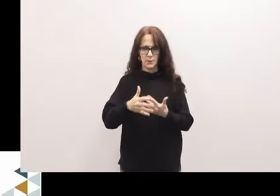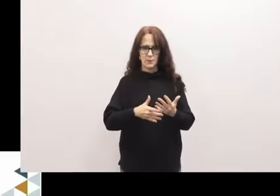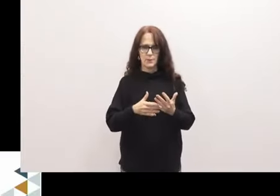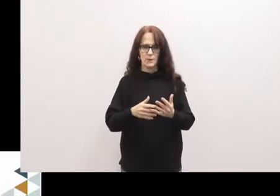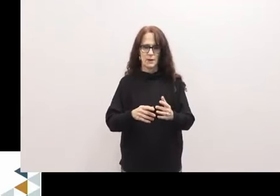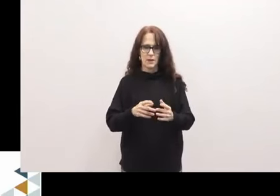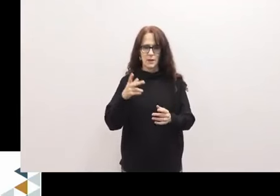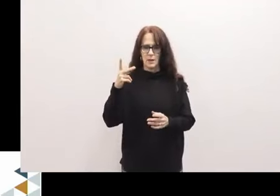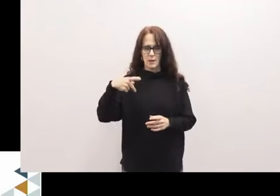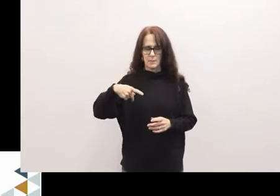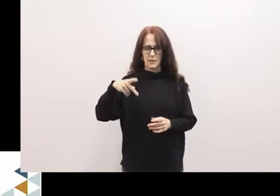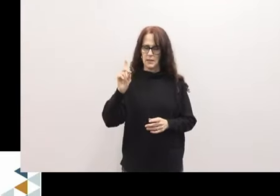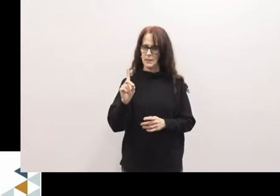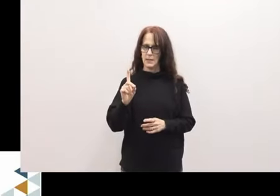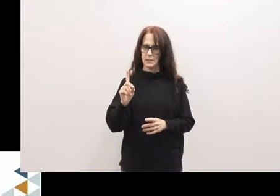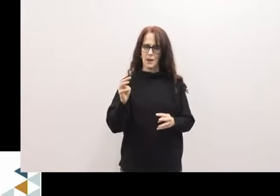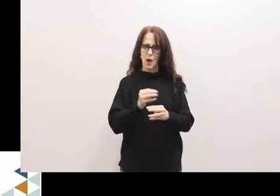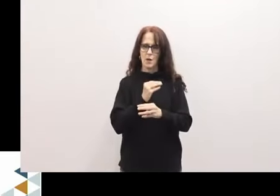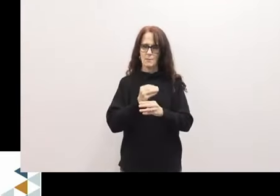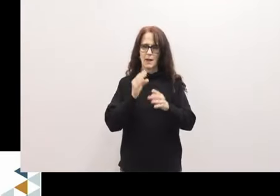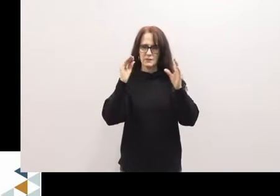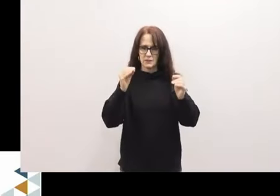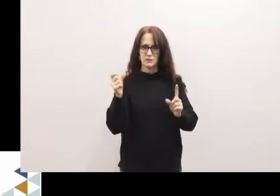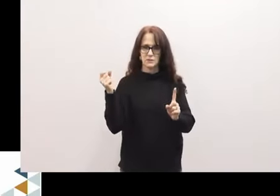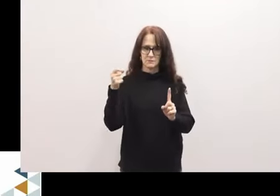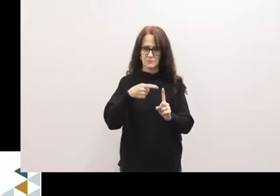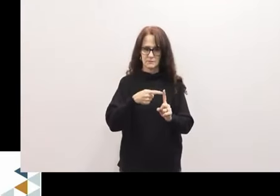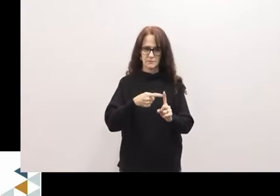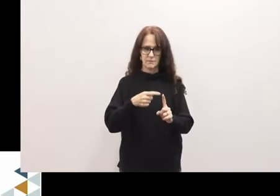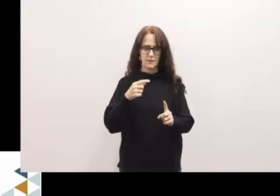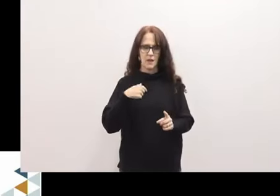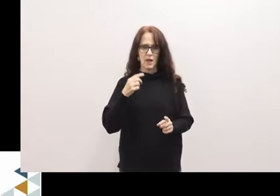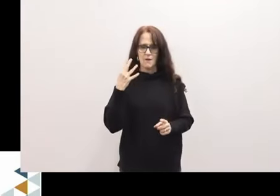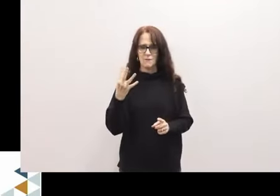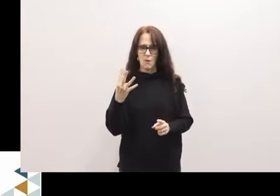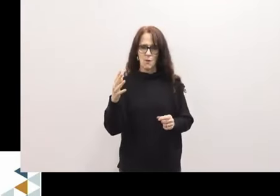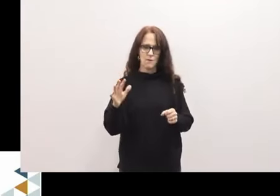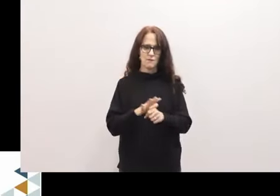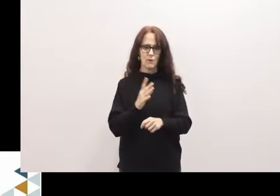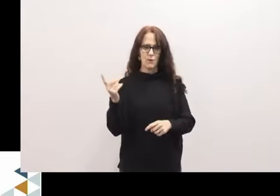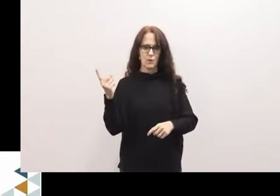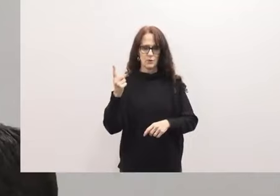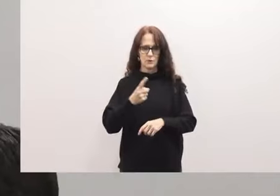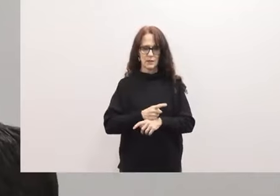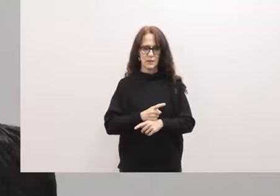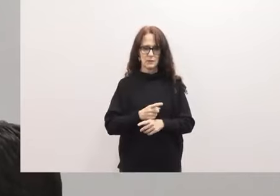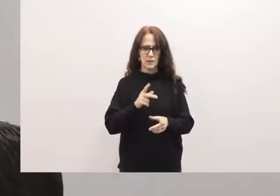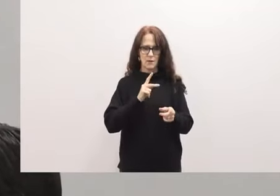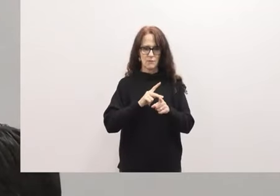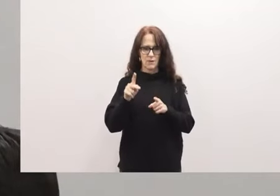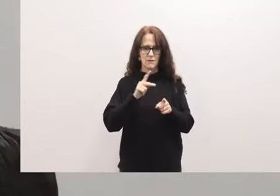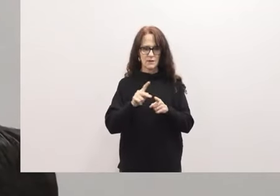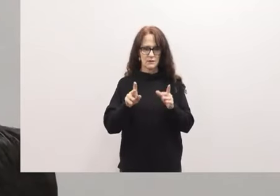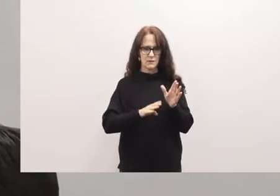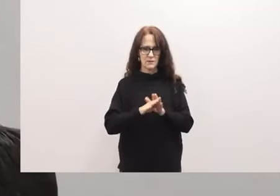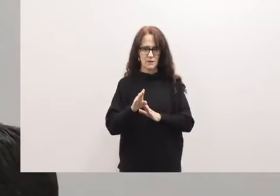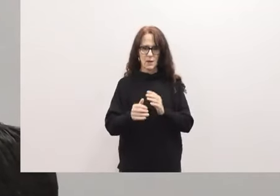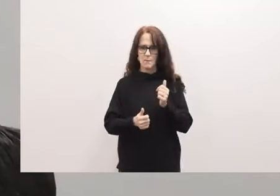development. Our math teachers in particular have 4 full days of professional development. Most subjects